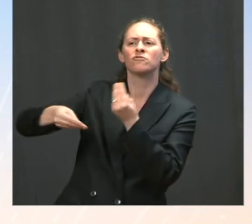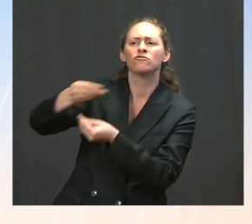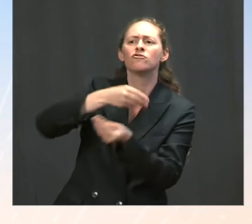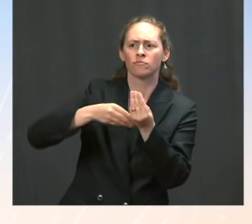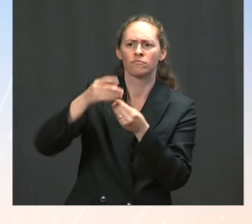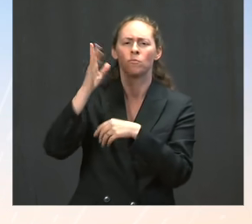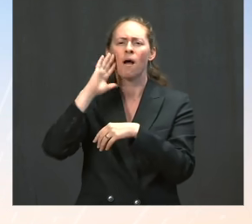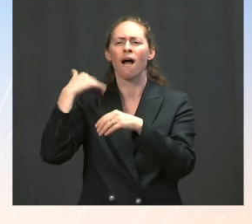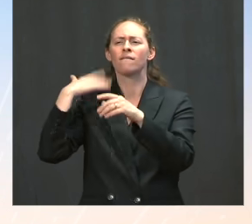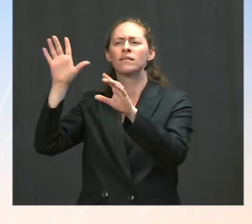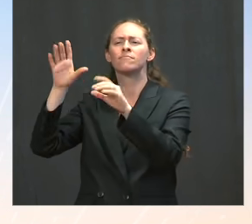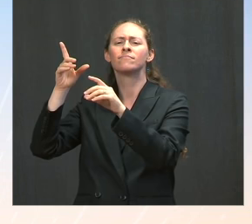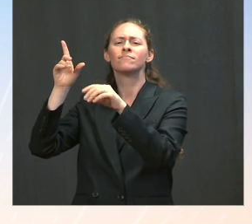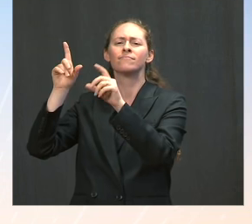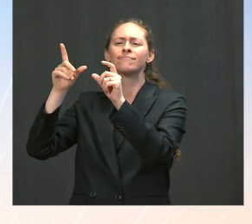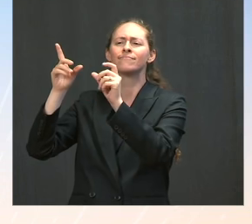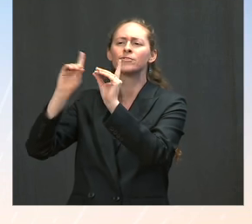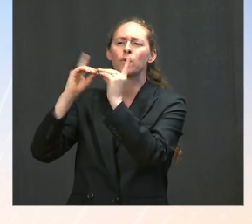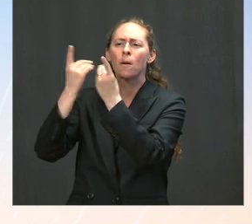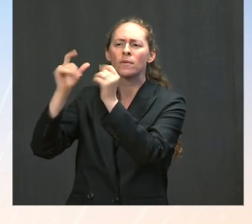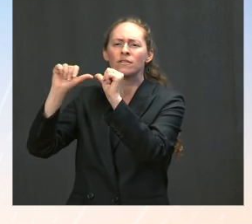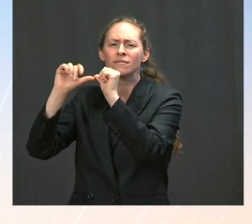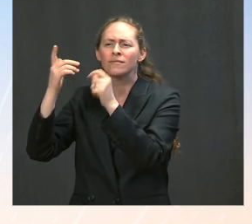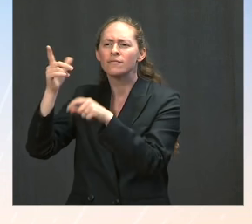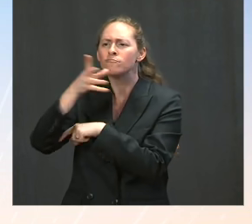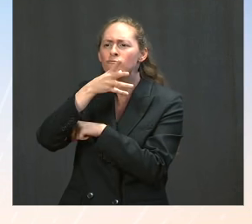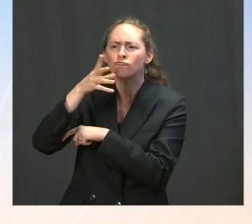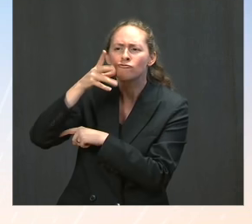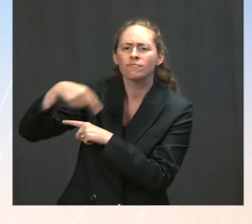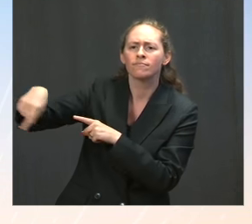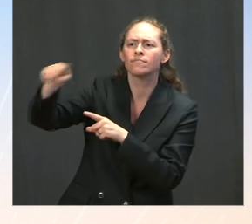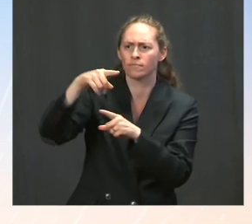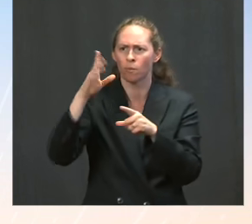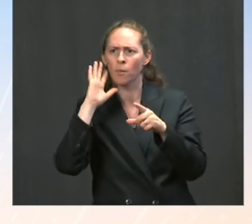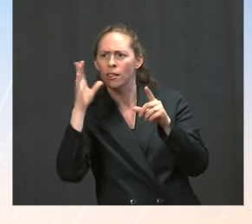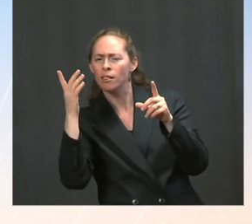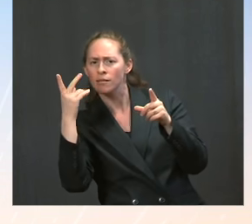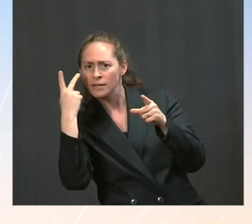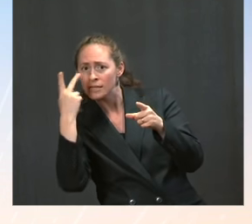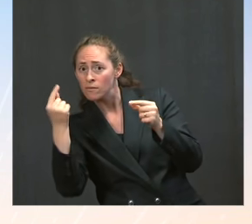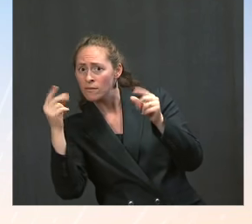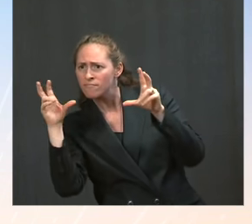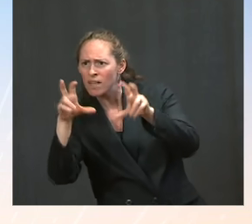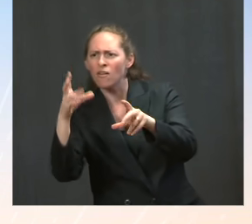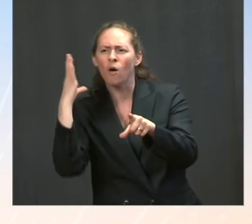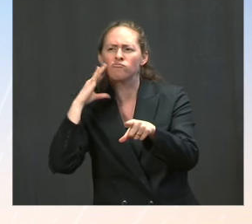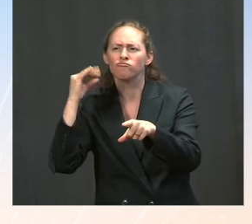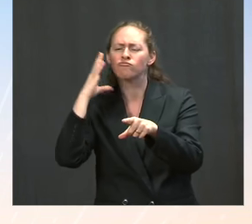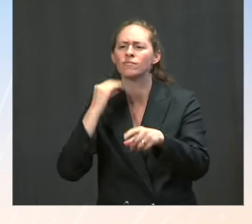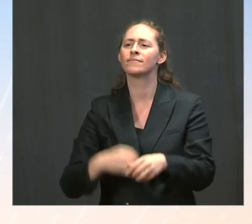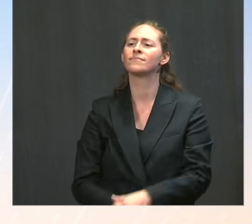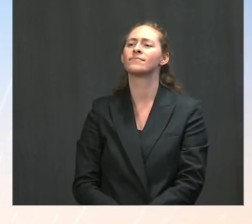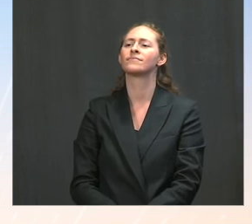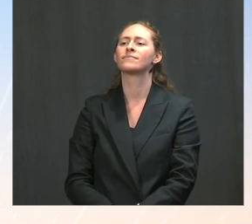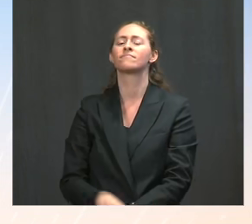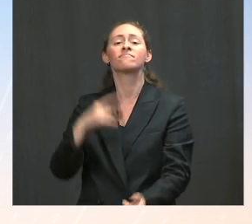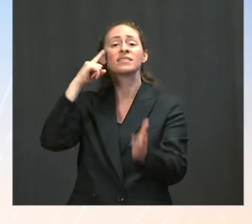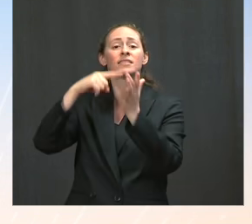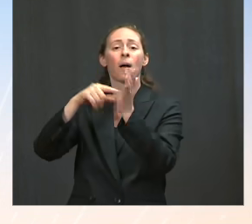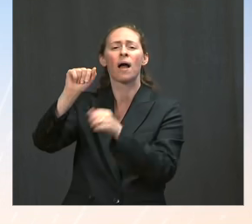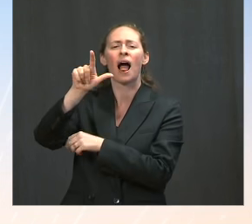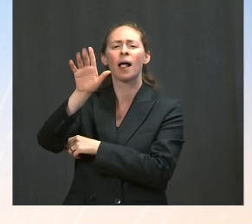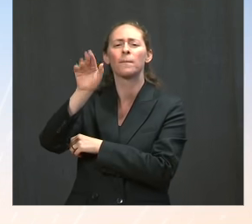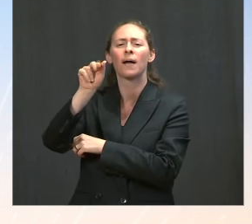of success. In fact, I saw that on Monday when I was in Albany, where EDA's investments over the last 10 years have helped that city and